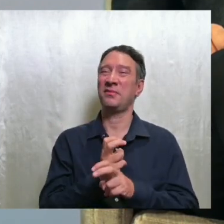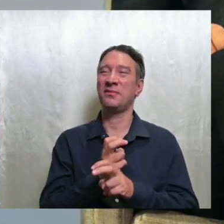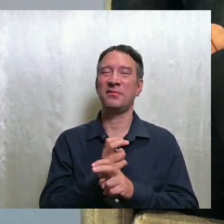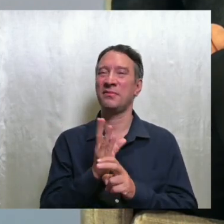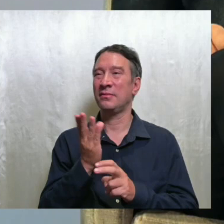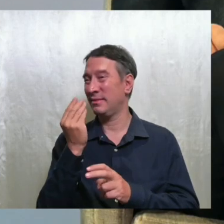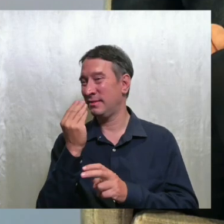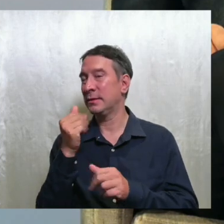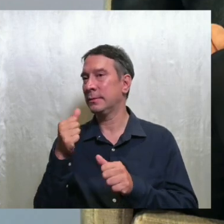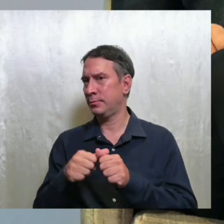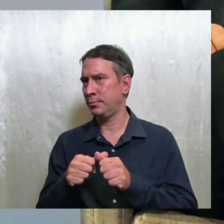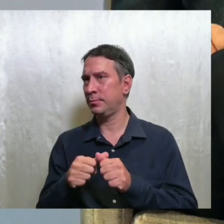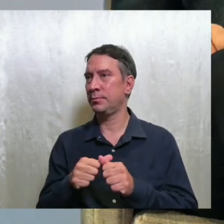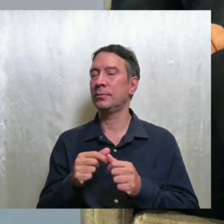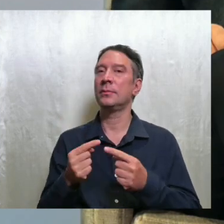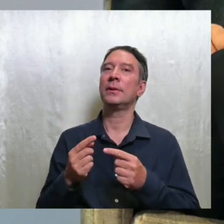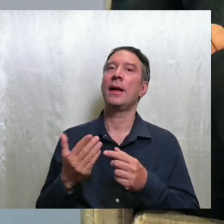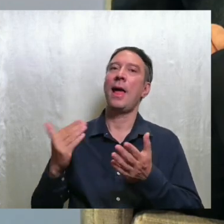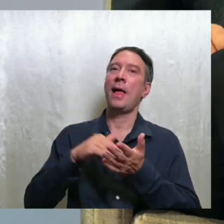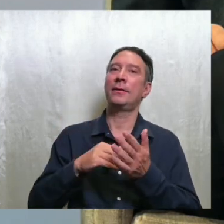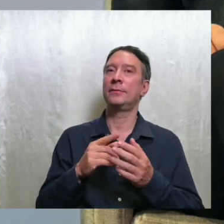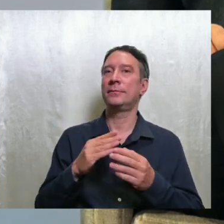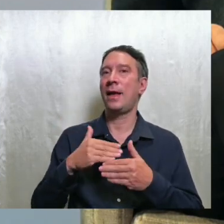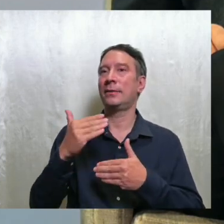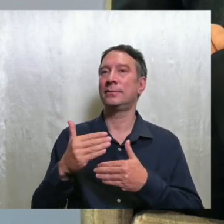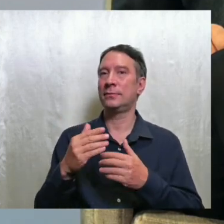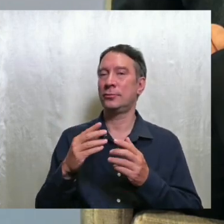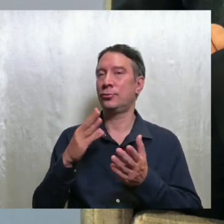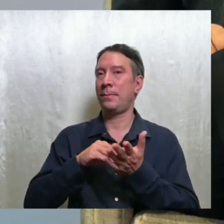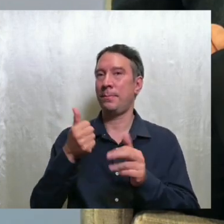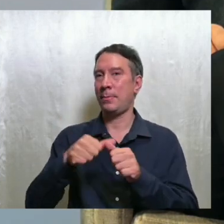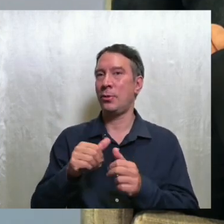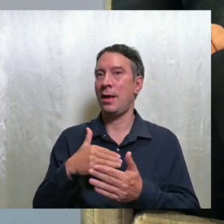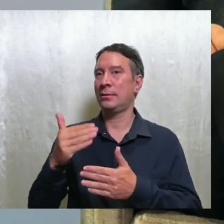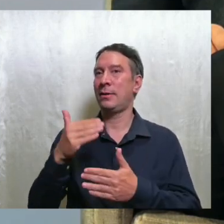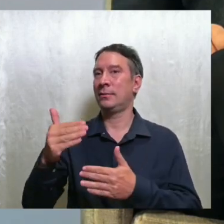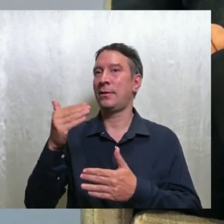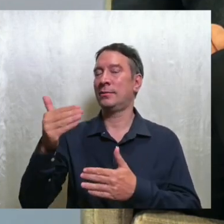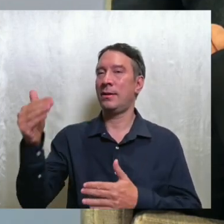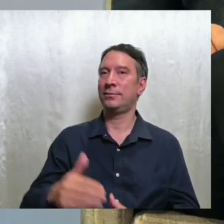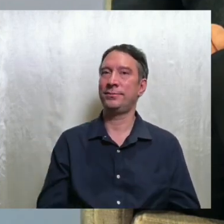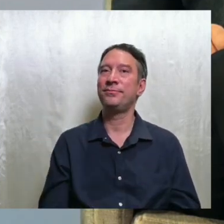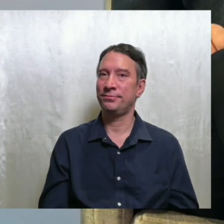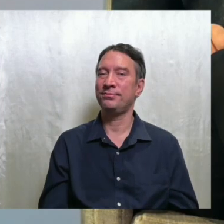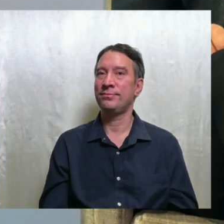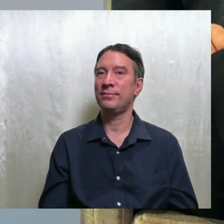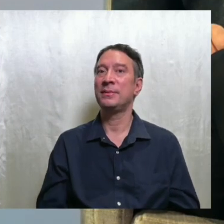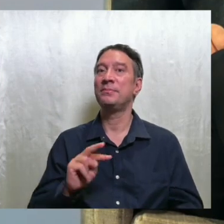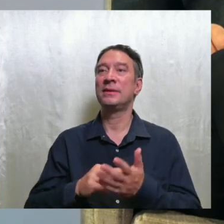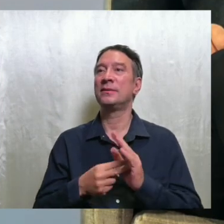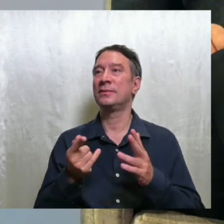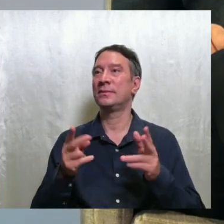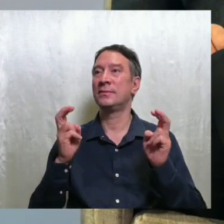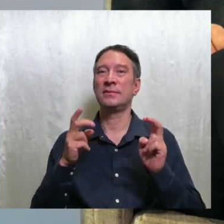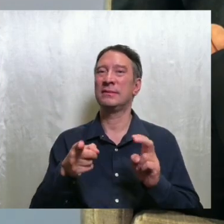things that we are building is we are taking the inspiration from the real life interaction. So those are the two aspects